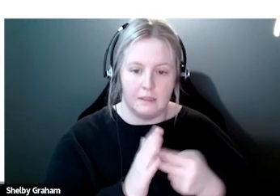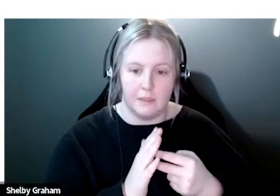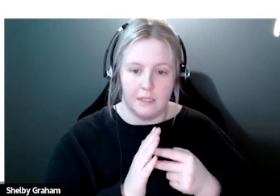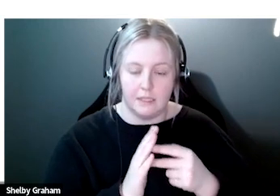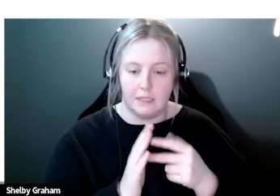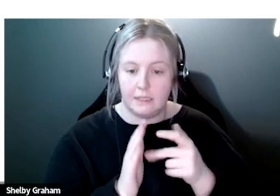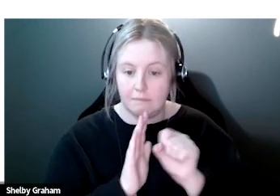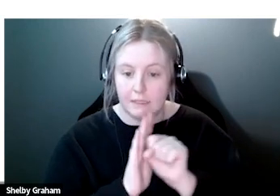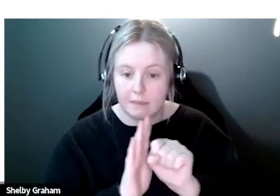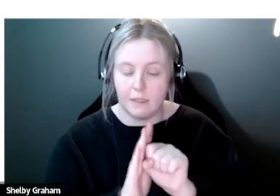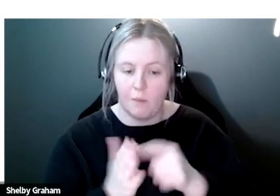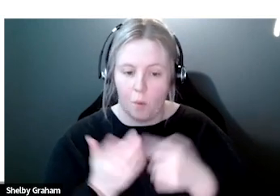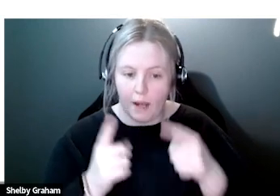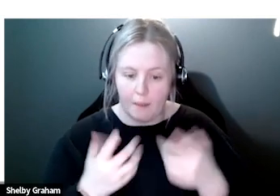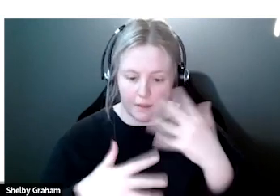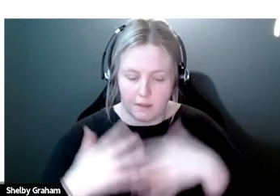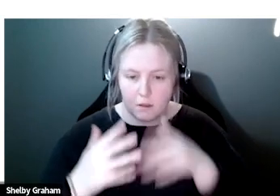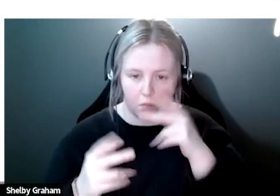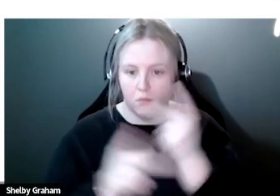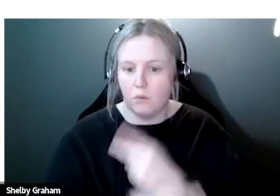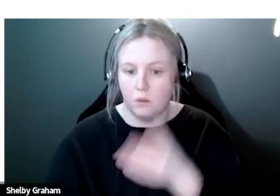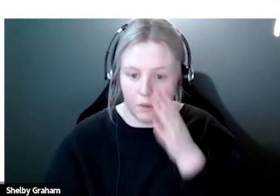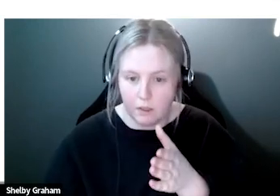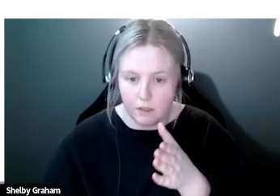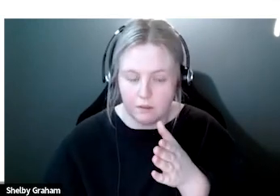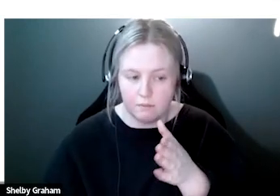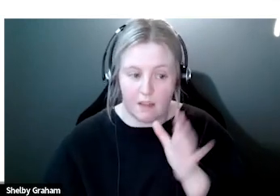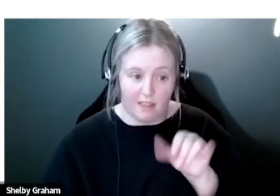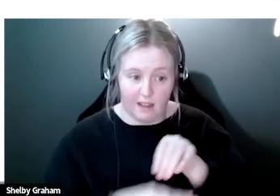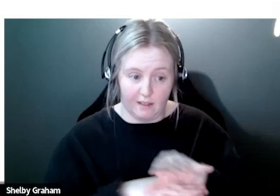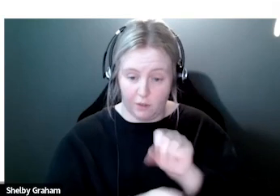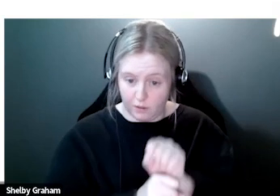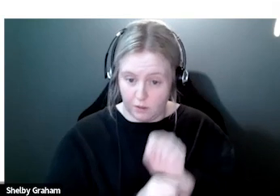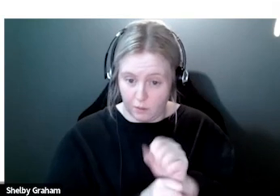think about how all that plays out into the workplace.